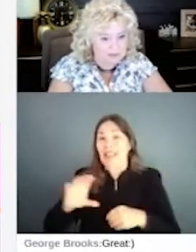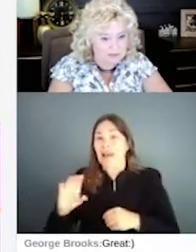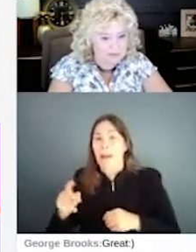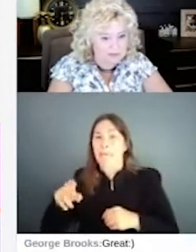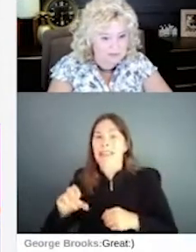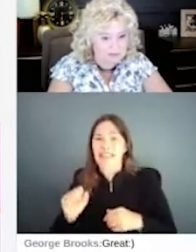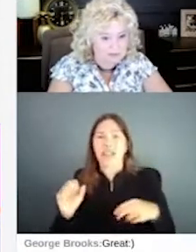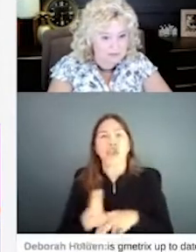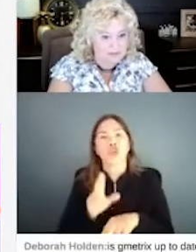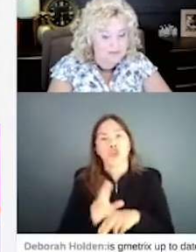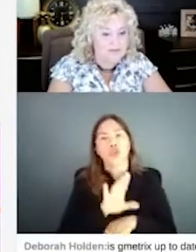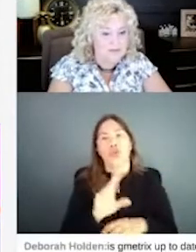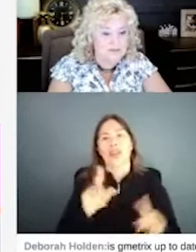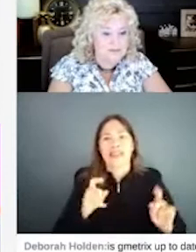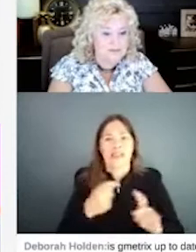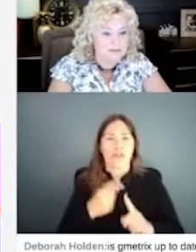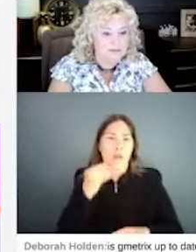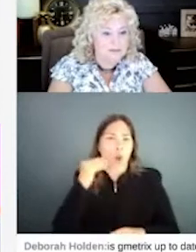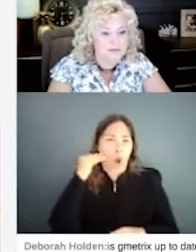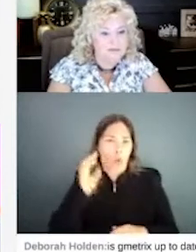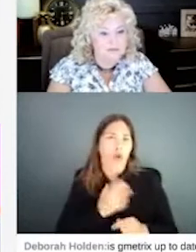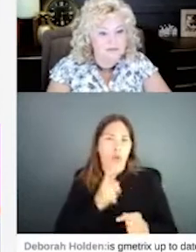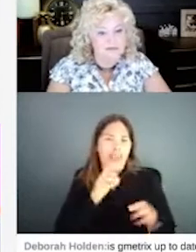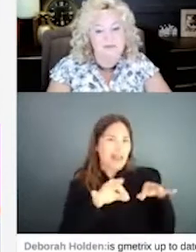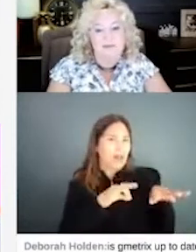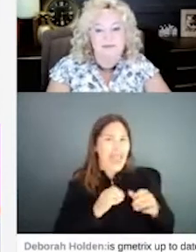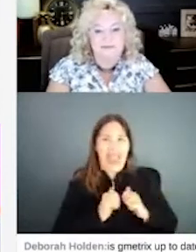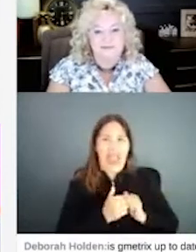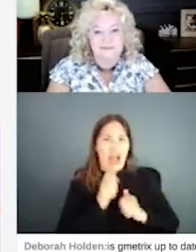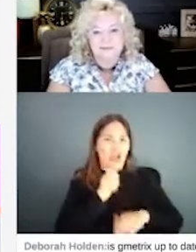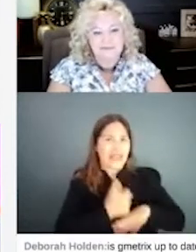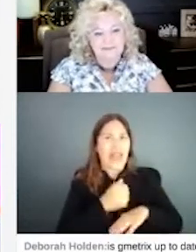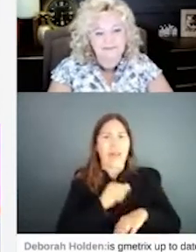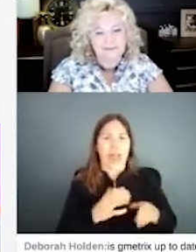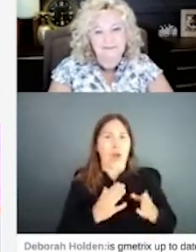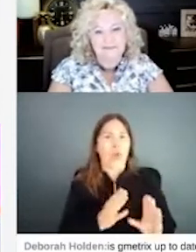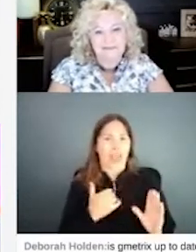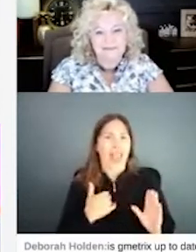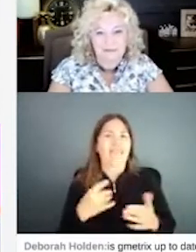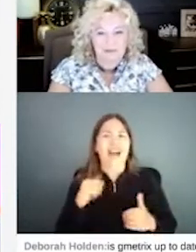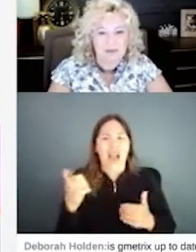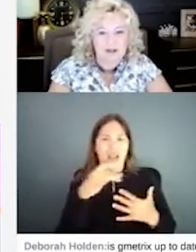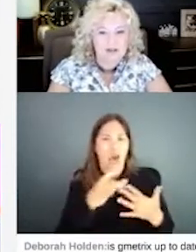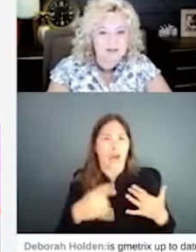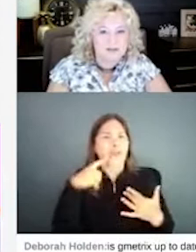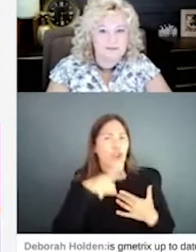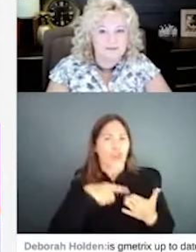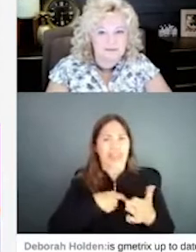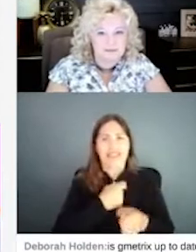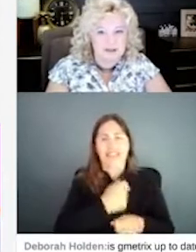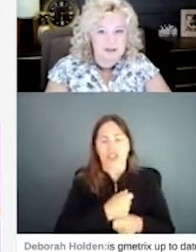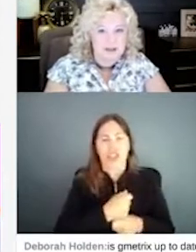use exams from home. So we can walk you through that and help you set up that way. So we've got a couple different options for you this year.